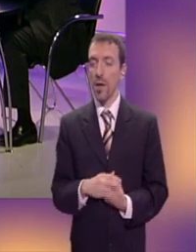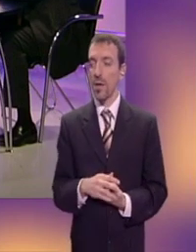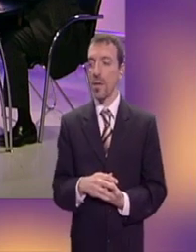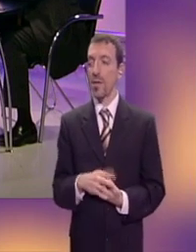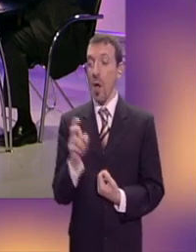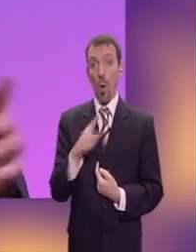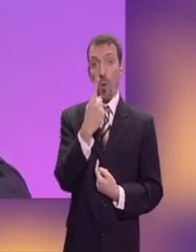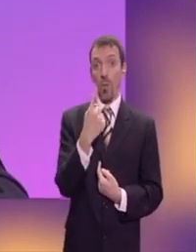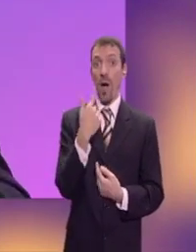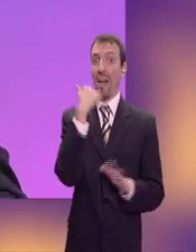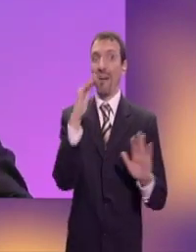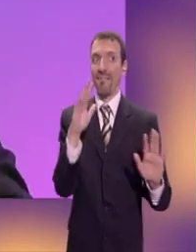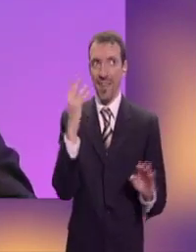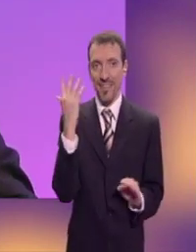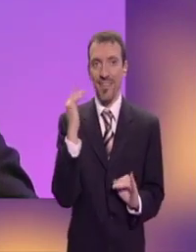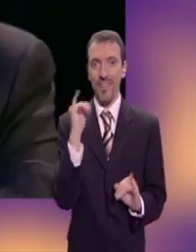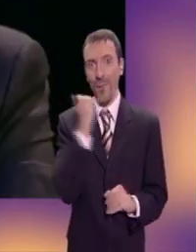won it. Enough.